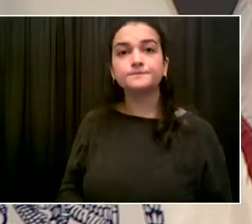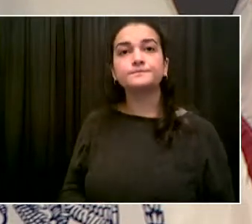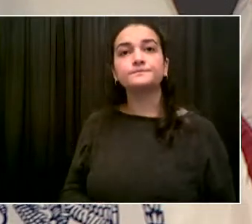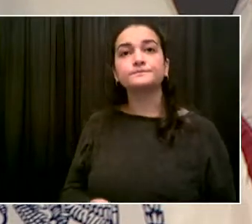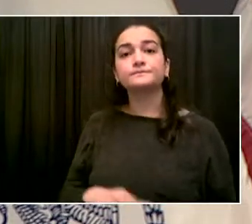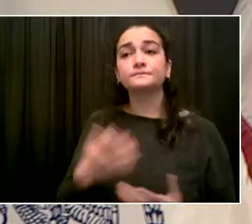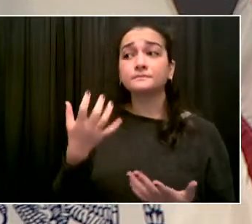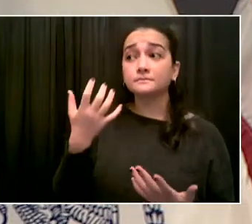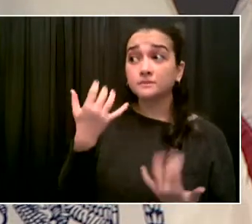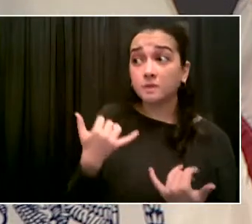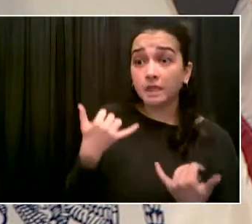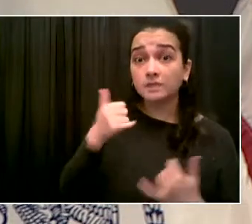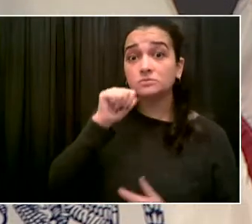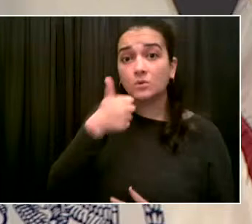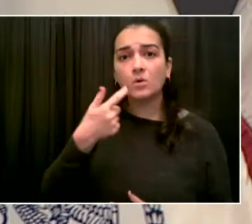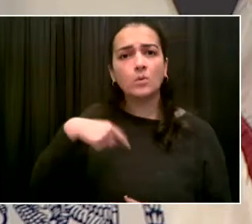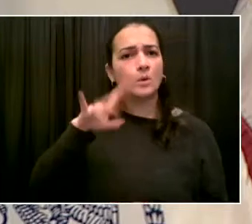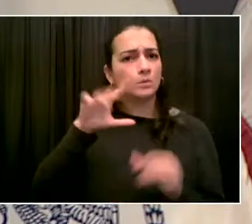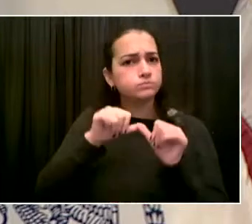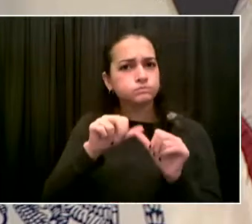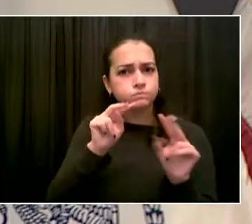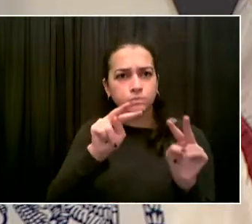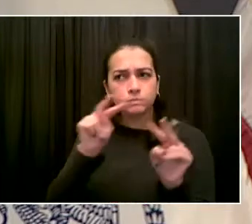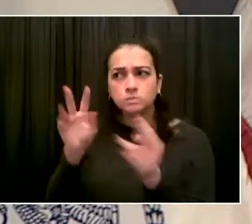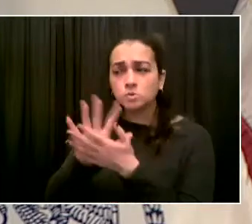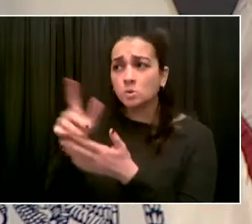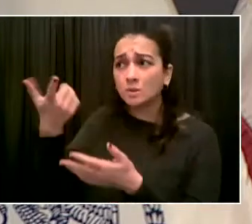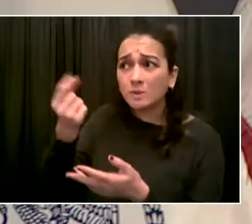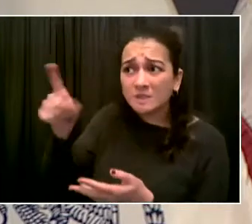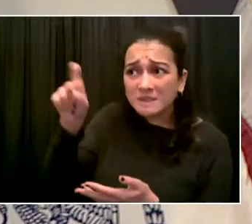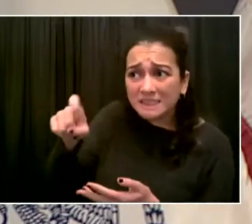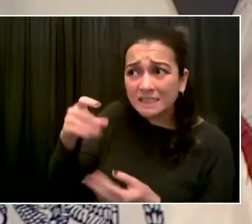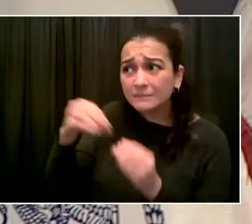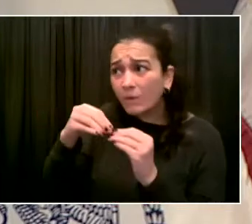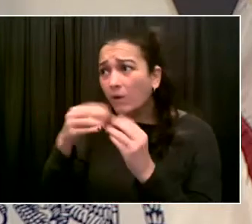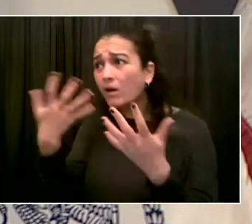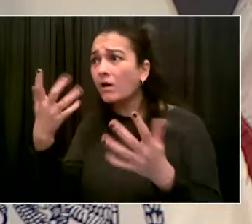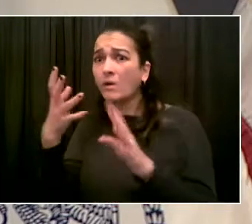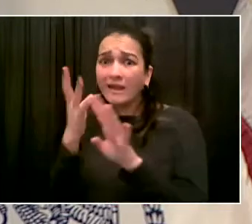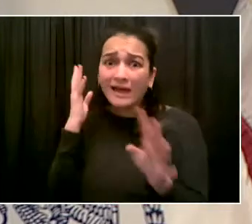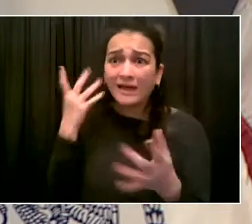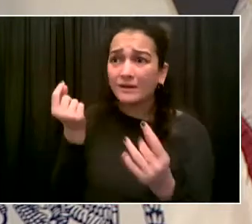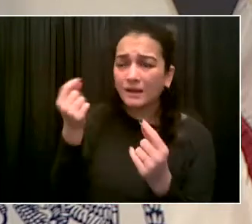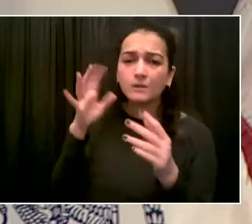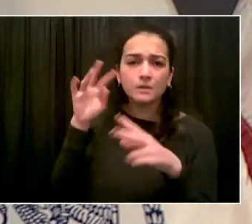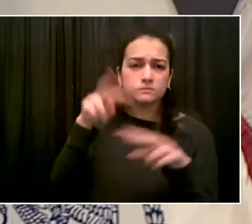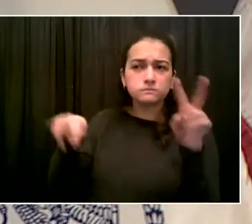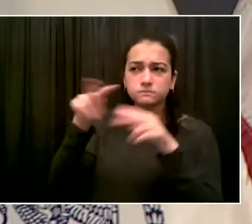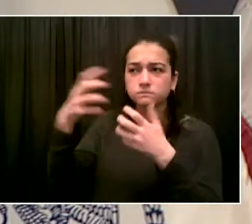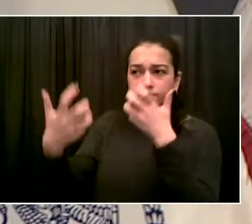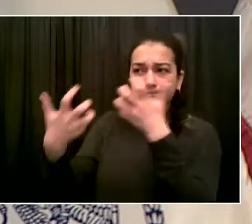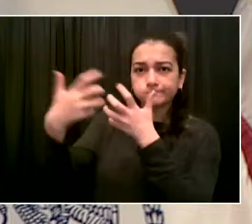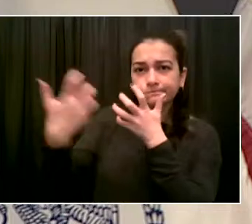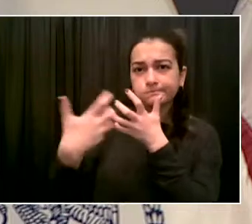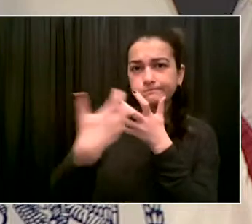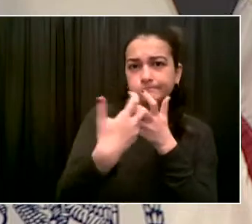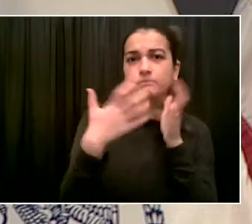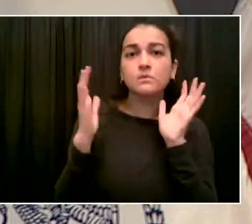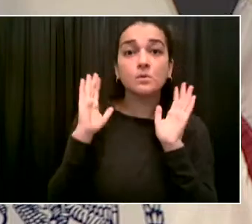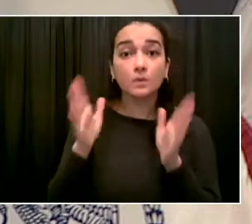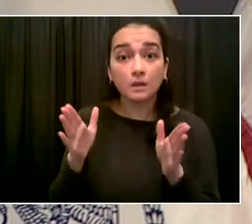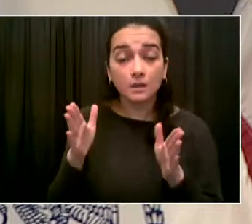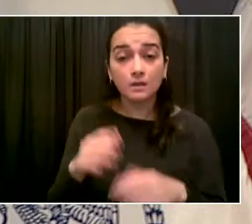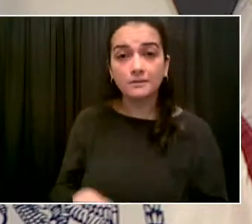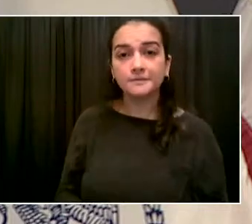of activity each school to the demand levels. So we're hearing from the school community that a lot more parents want to come in and get vaccinated. We'll set up an additional day or